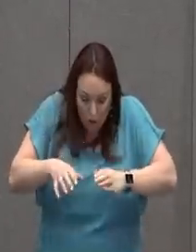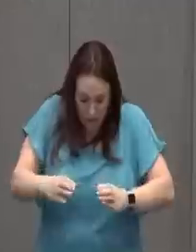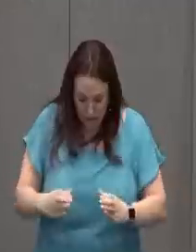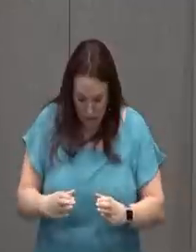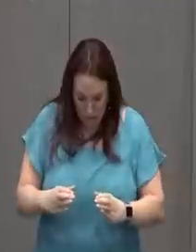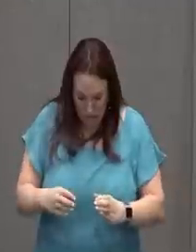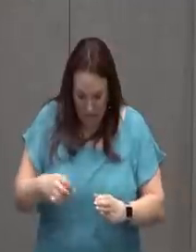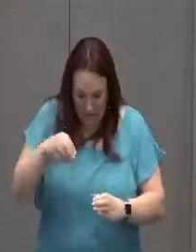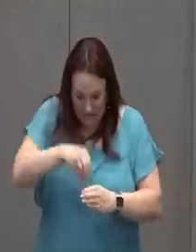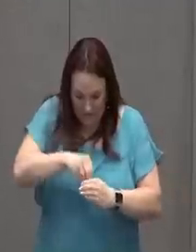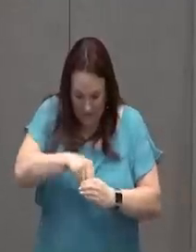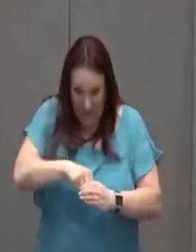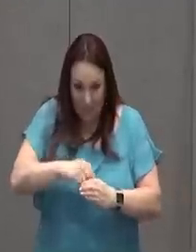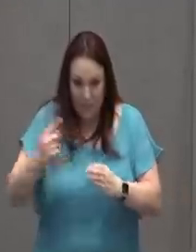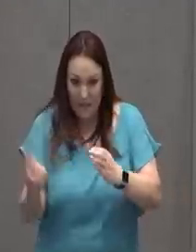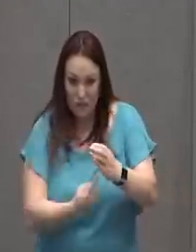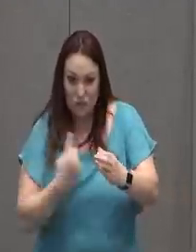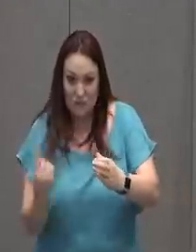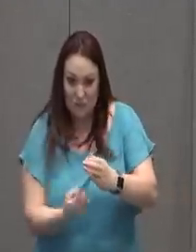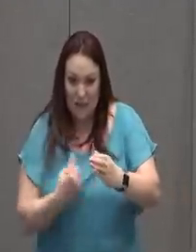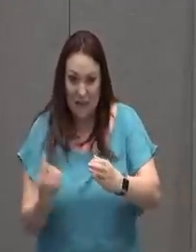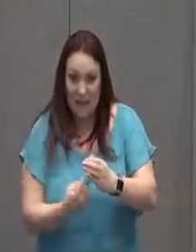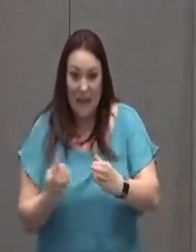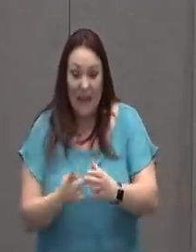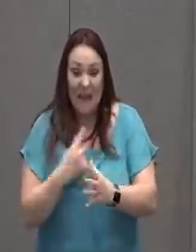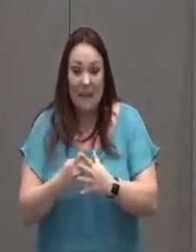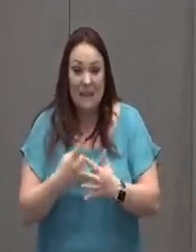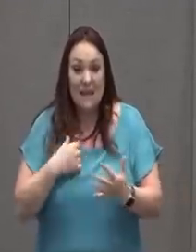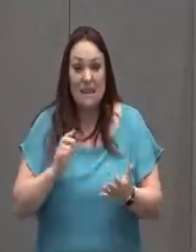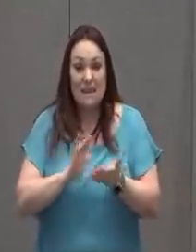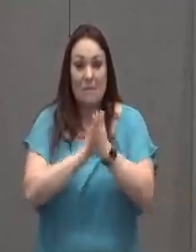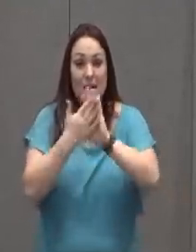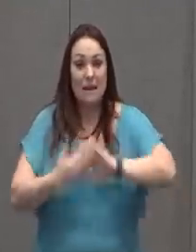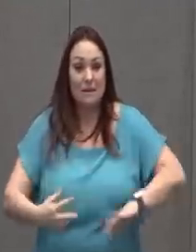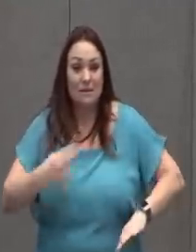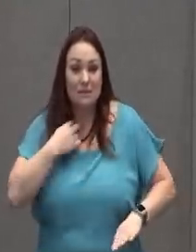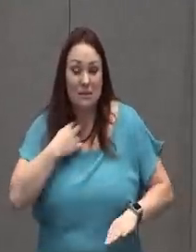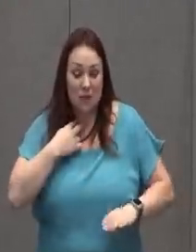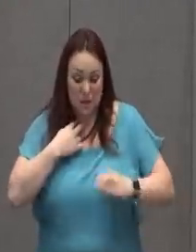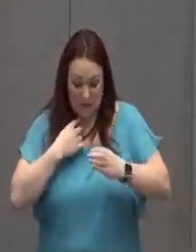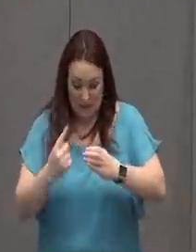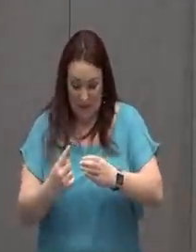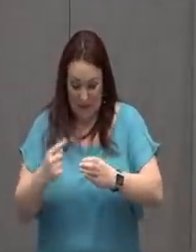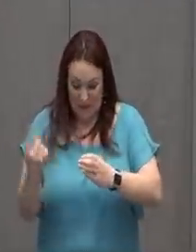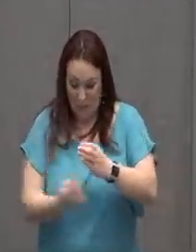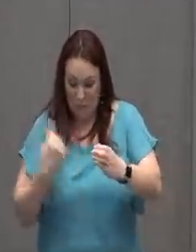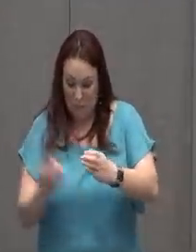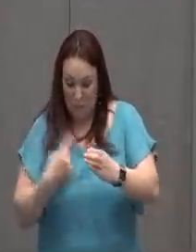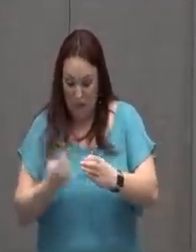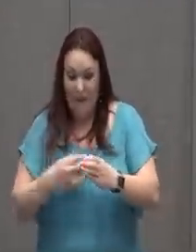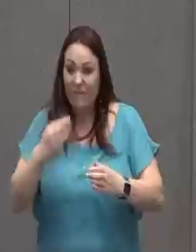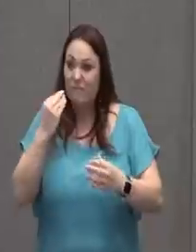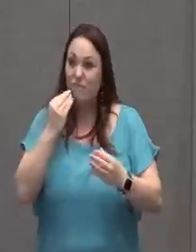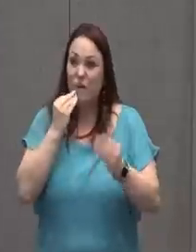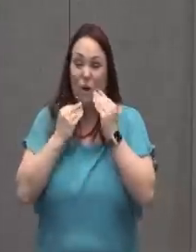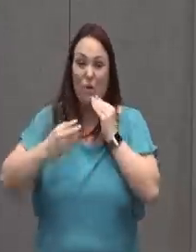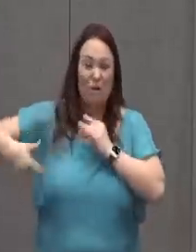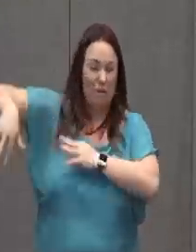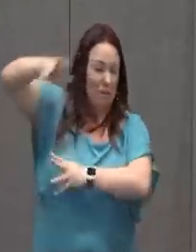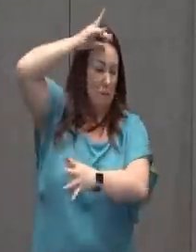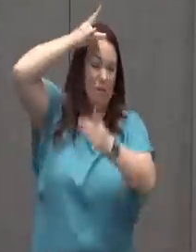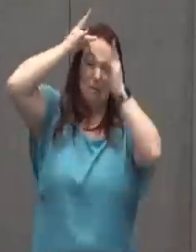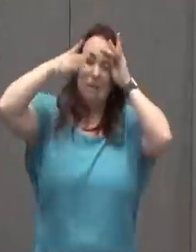spin. The ants were caught in a whirling storm of shredded food and